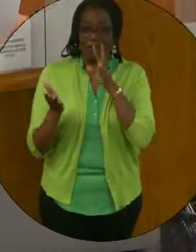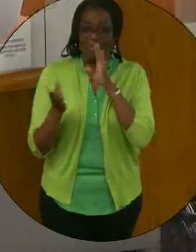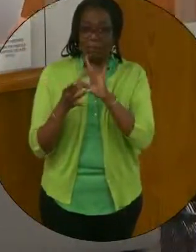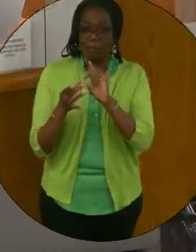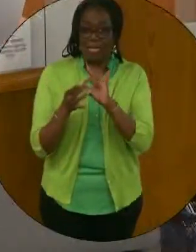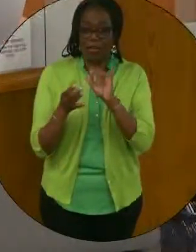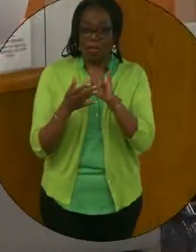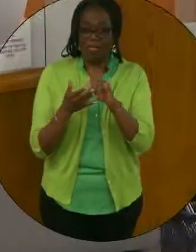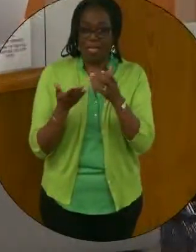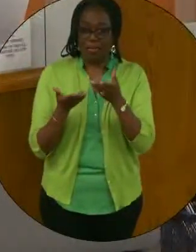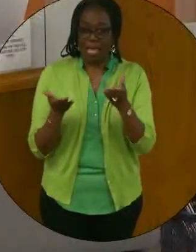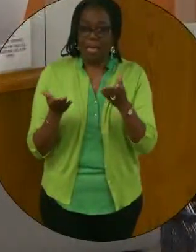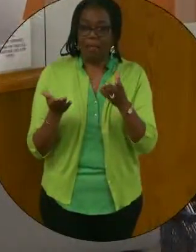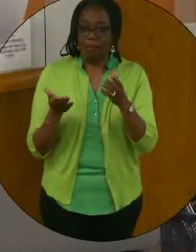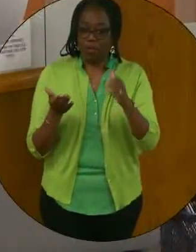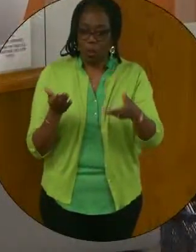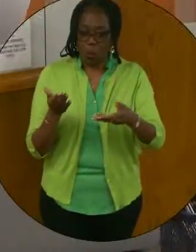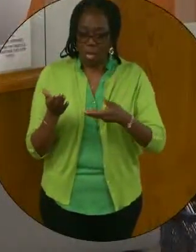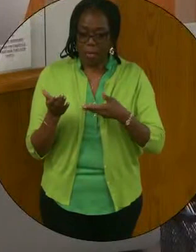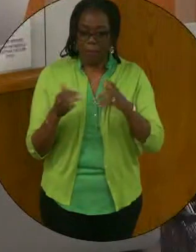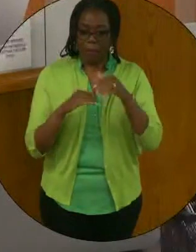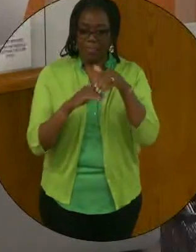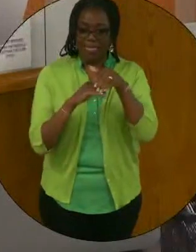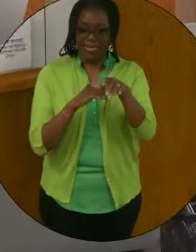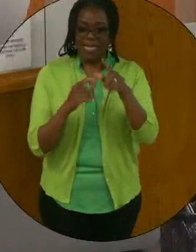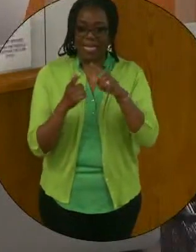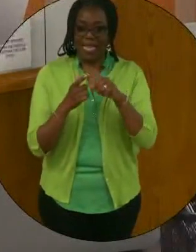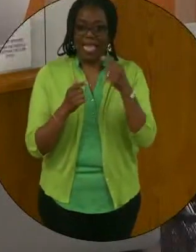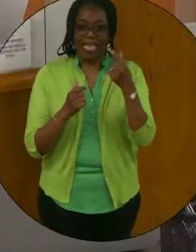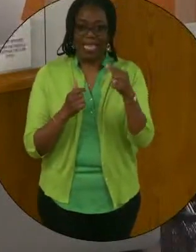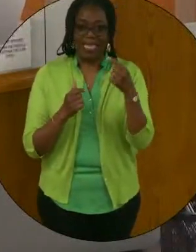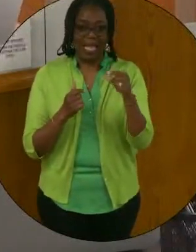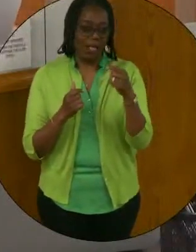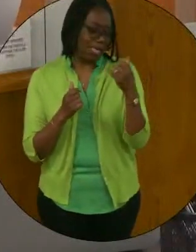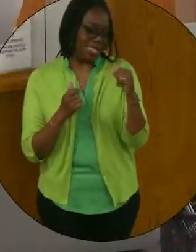item, they are welcome to submit a yellow card.